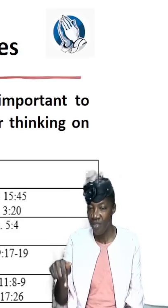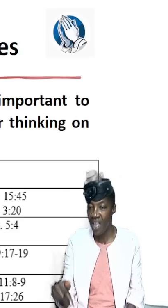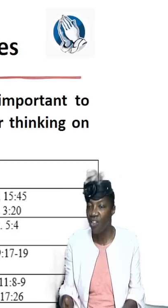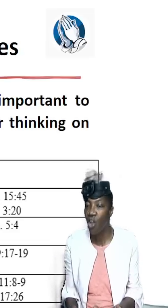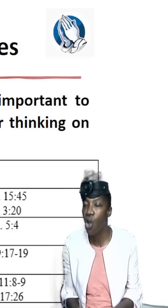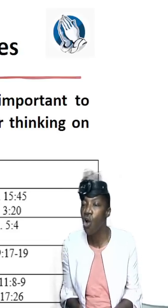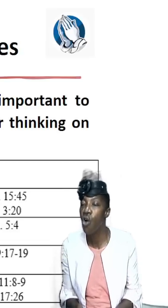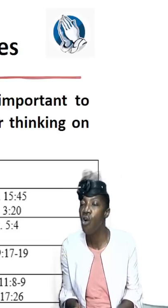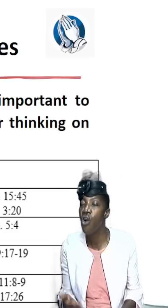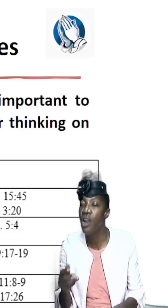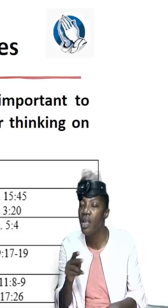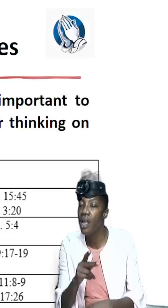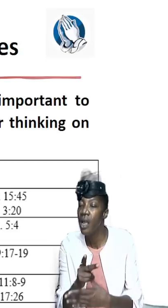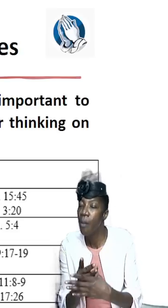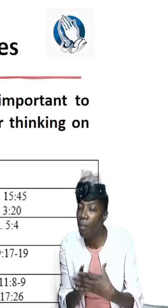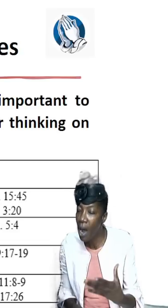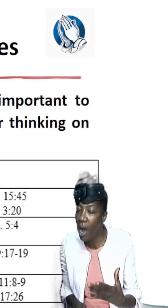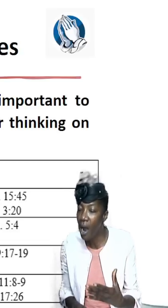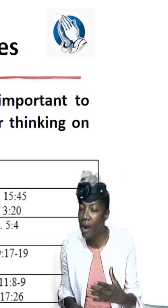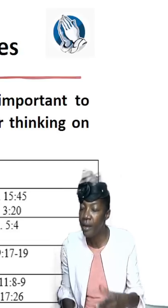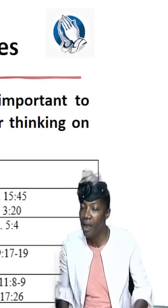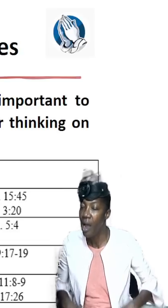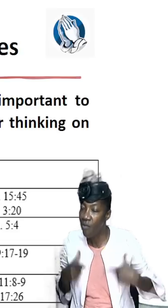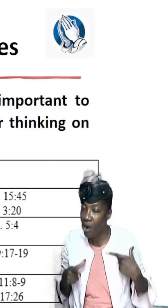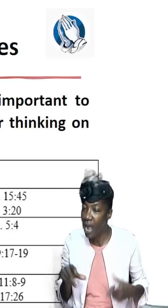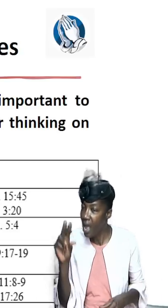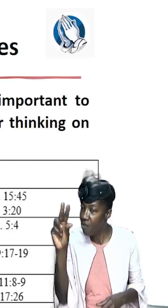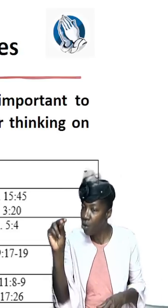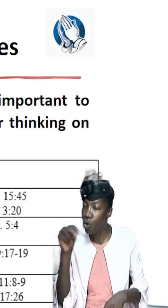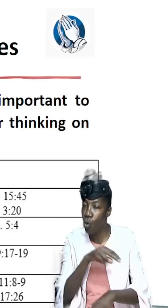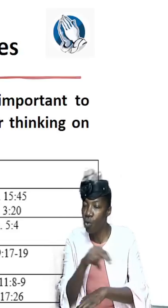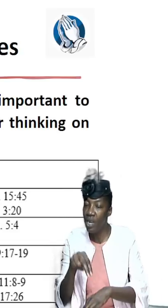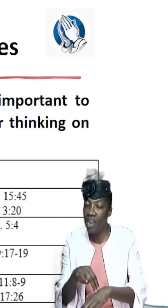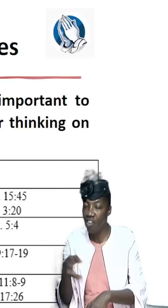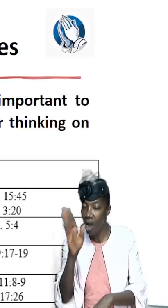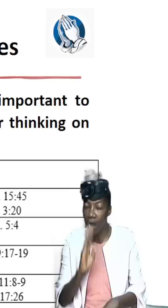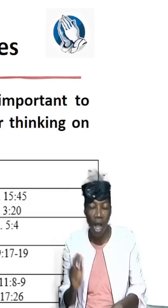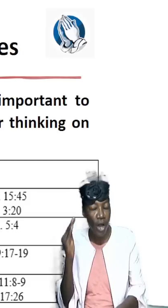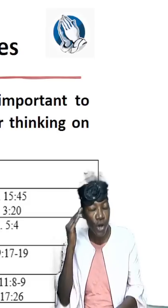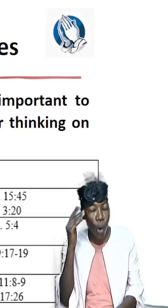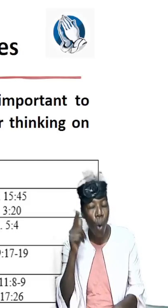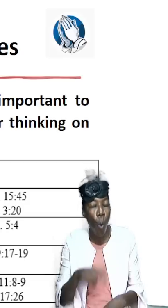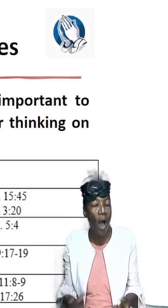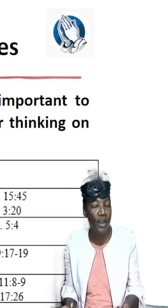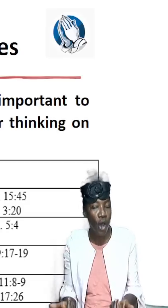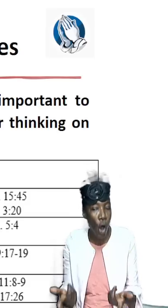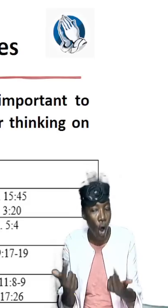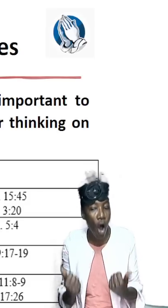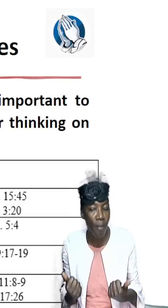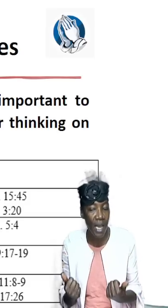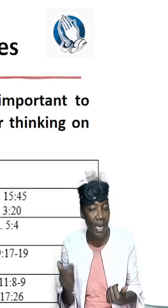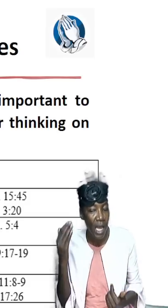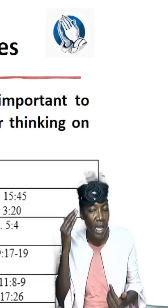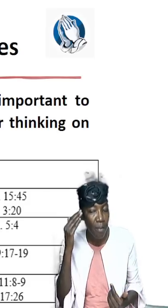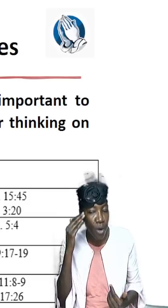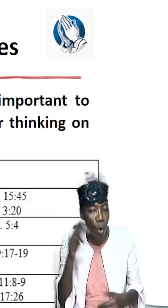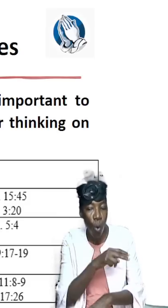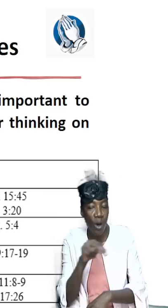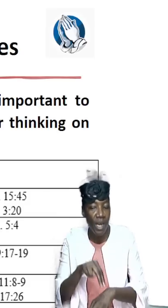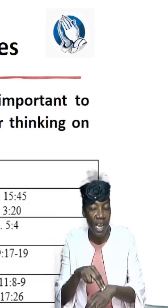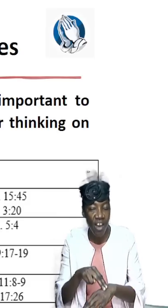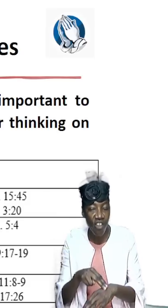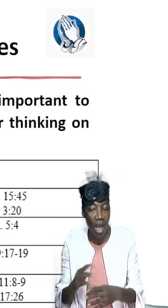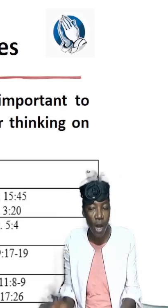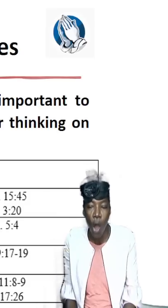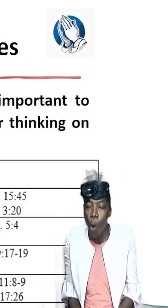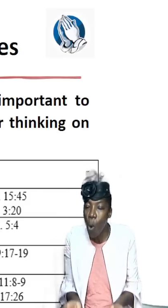early part of our existence, there was no nation. So God knew what was coming, and he knew that nations would arise. And if